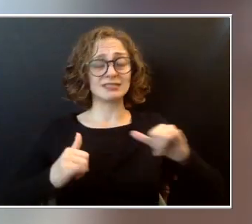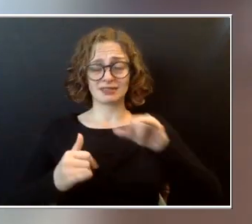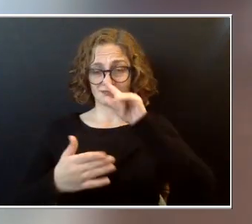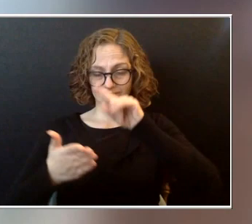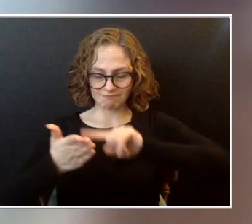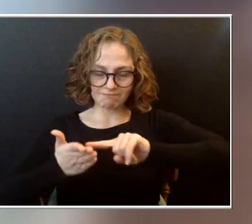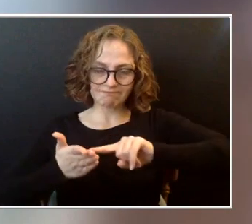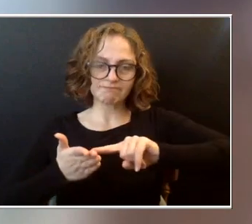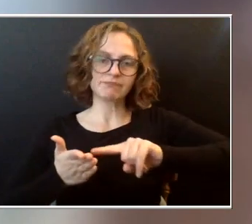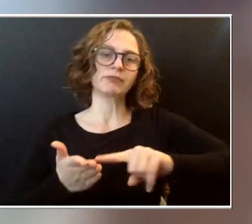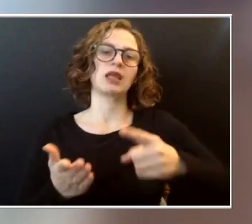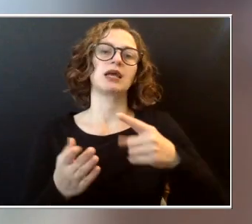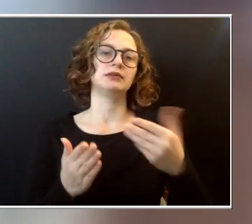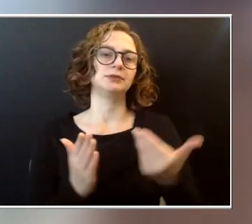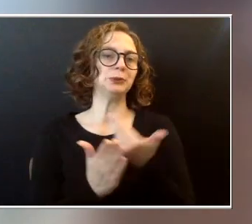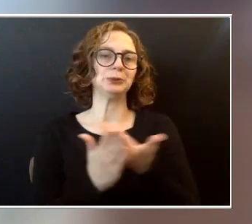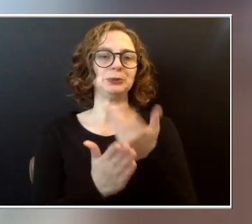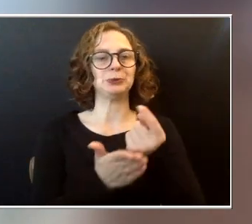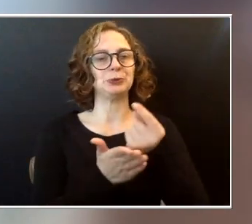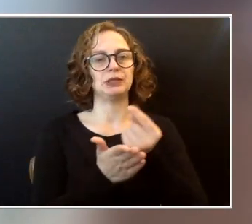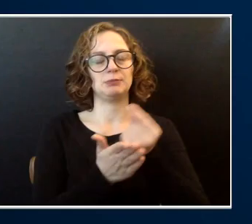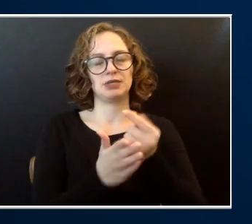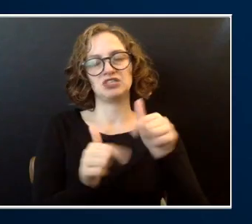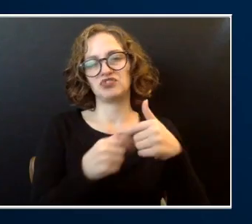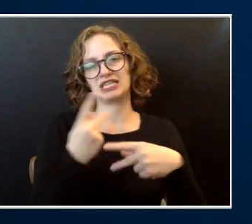various new forms of treatment for this type of cancer.